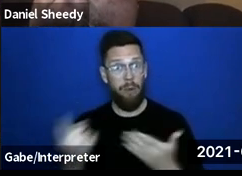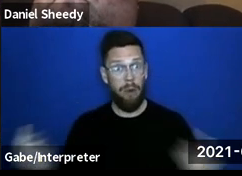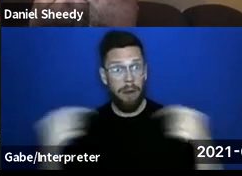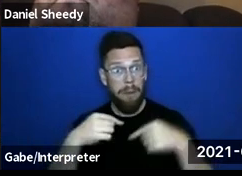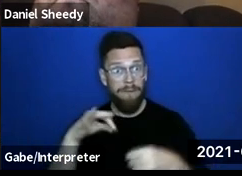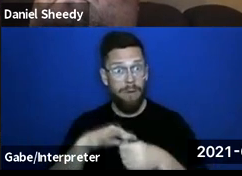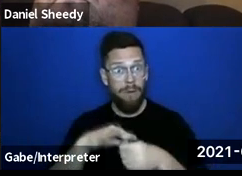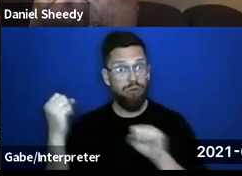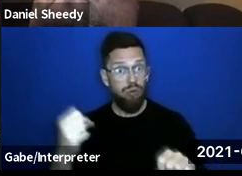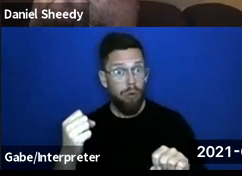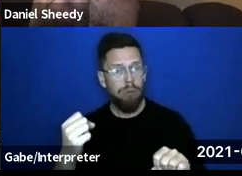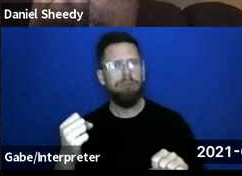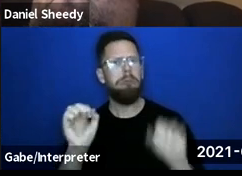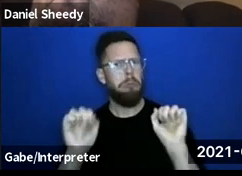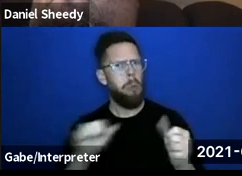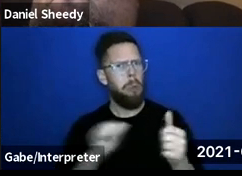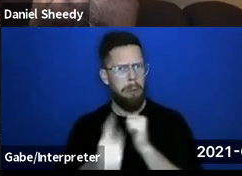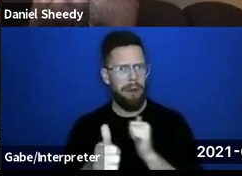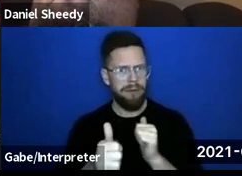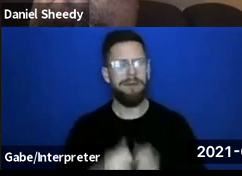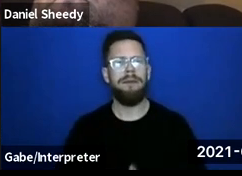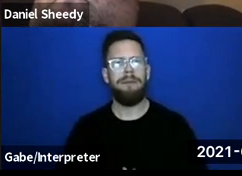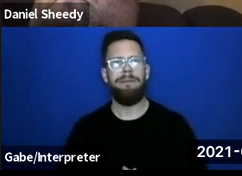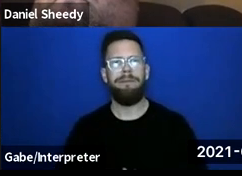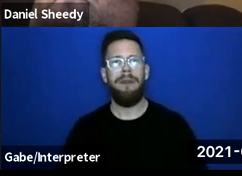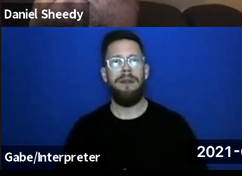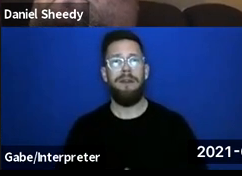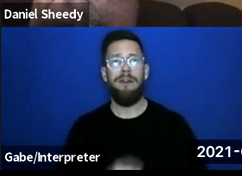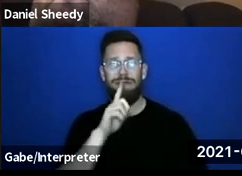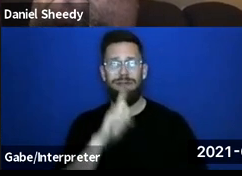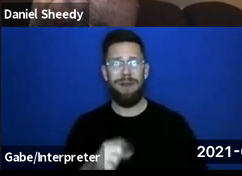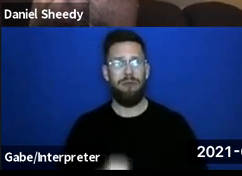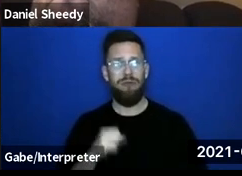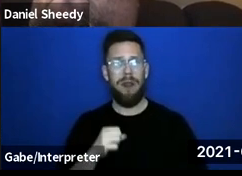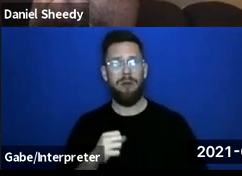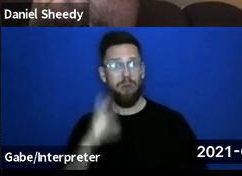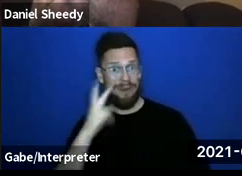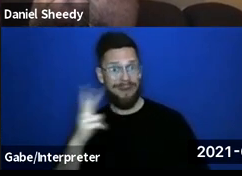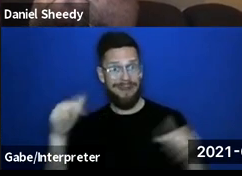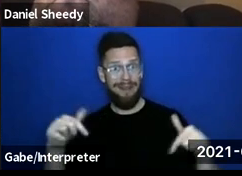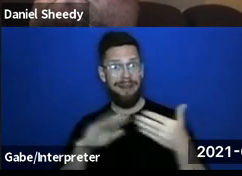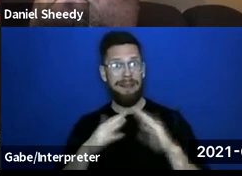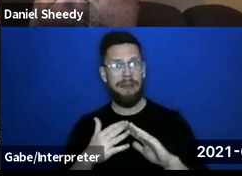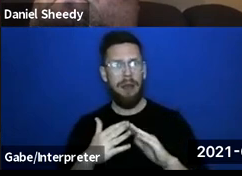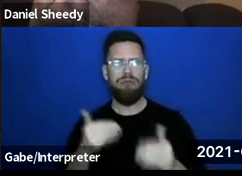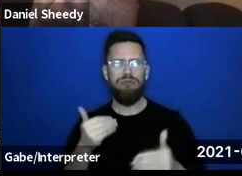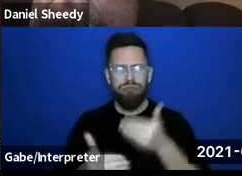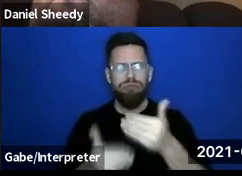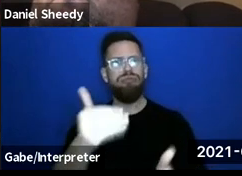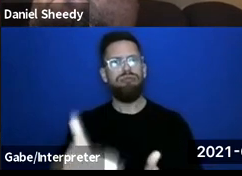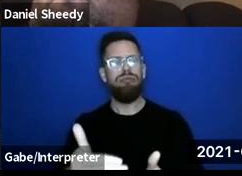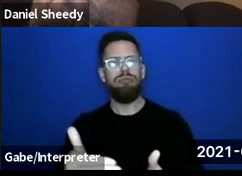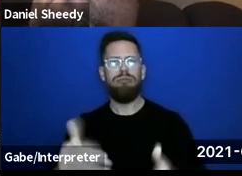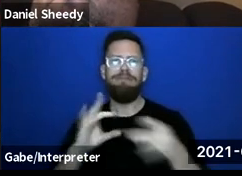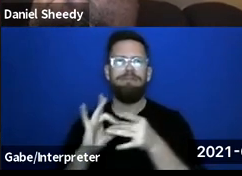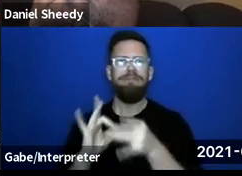should be able to get it passed. But it's great. Thank you. I'm proud to see this town moving forward as one. You know, something for everybody and everybody for